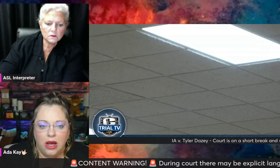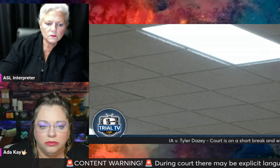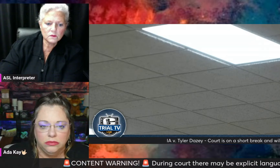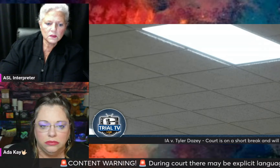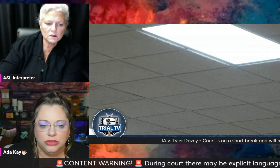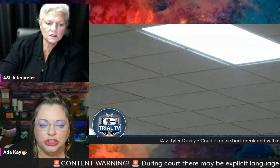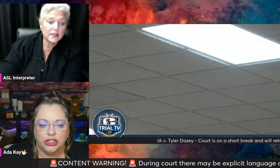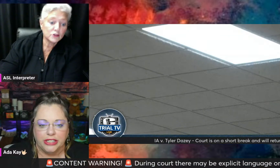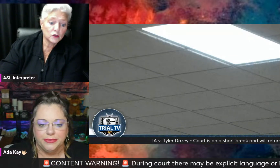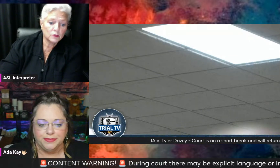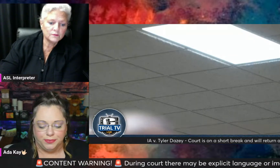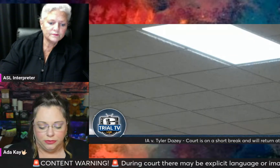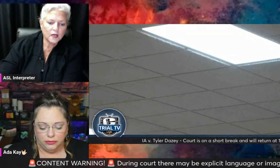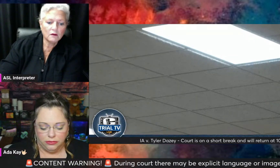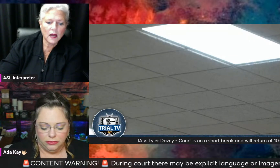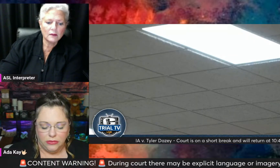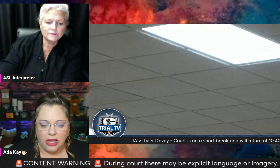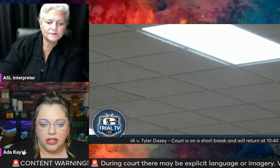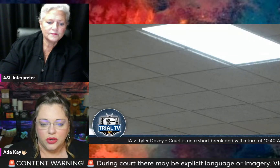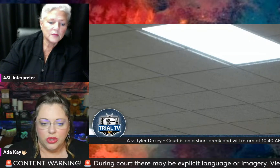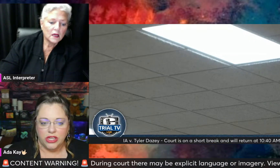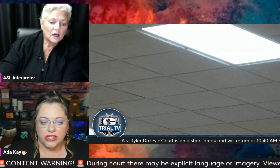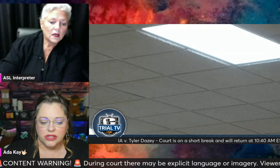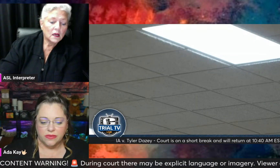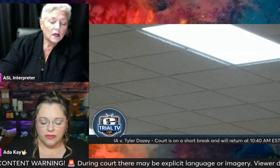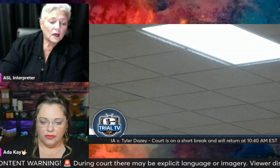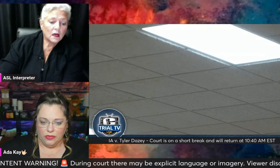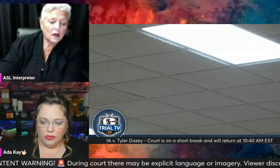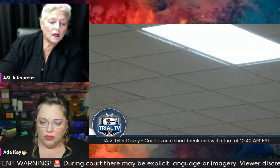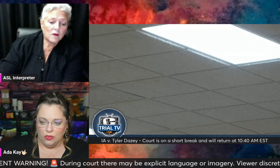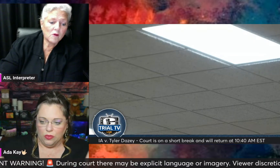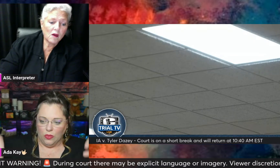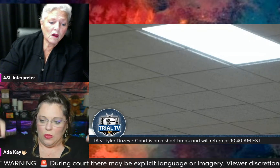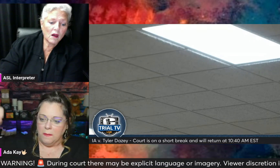me stricken. All right. I can do this.